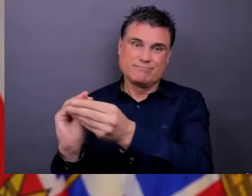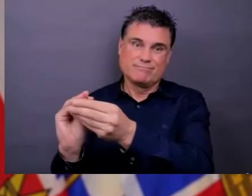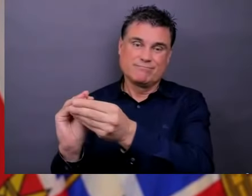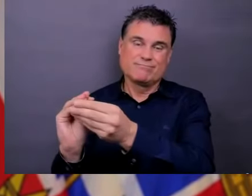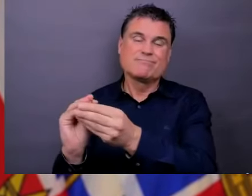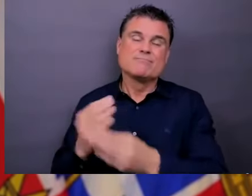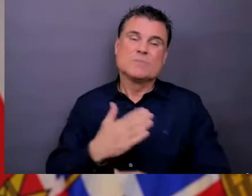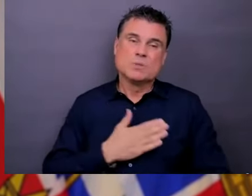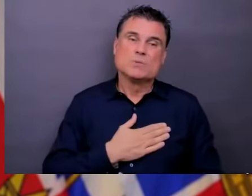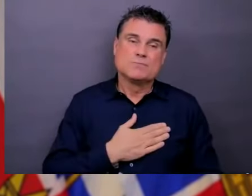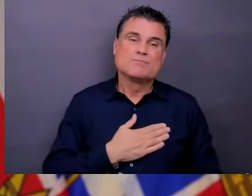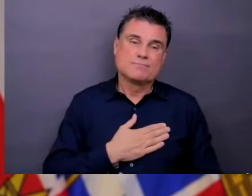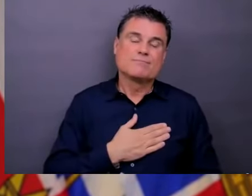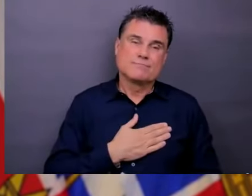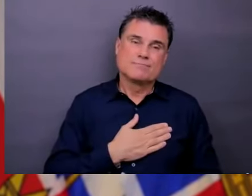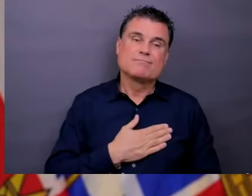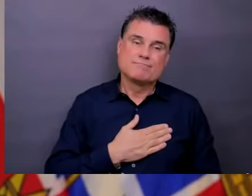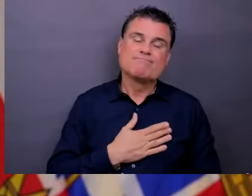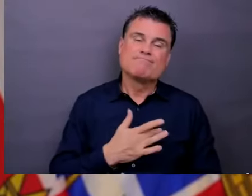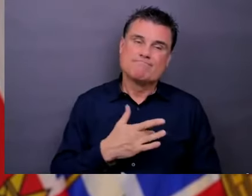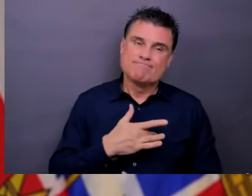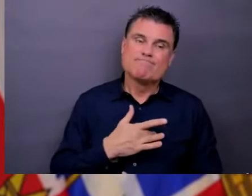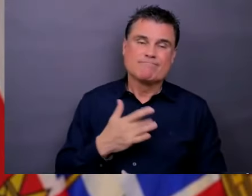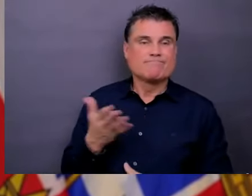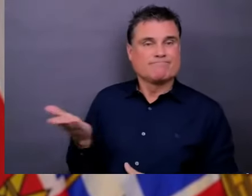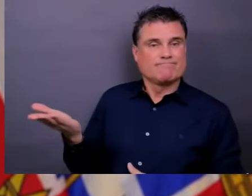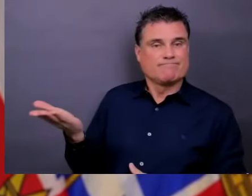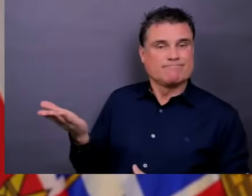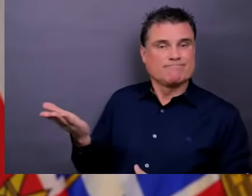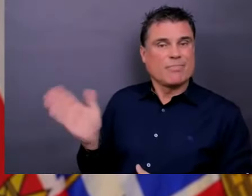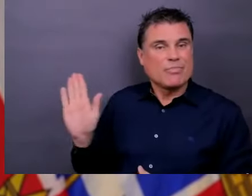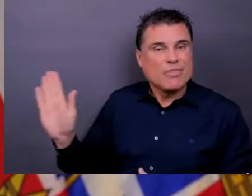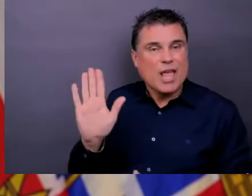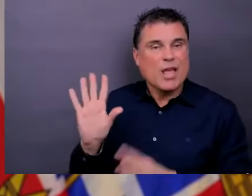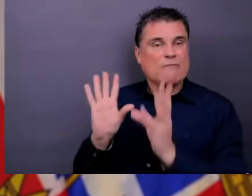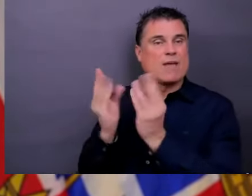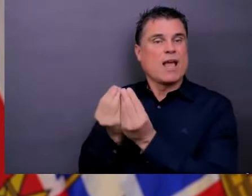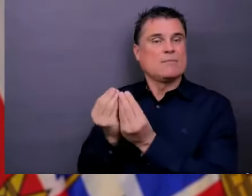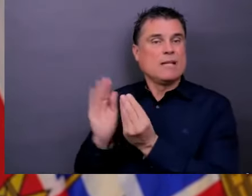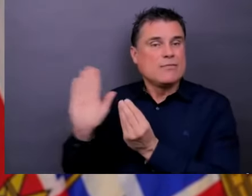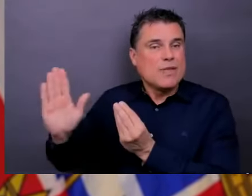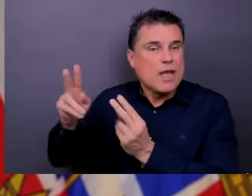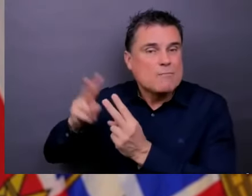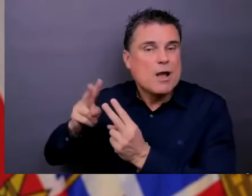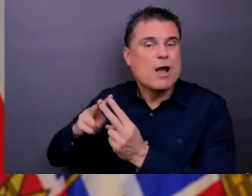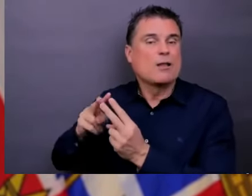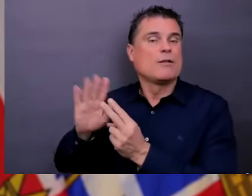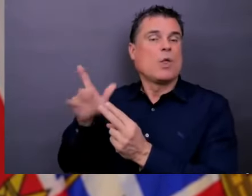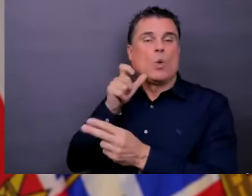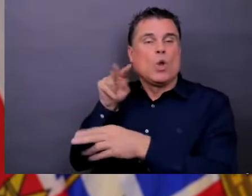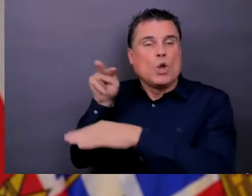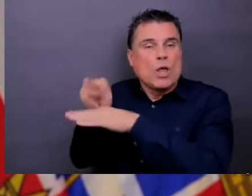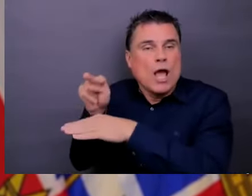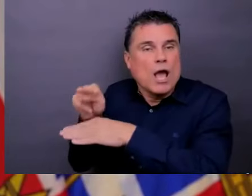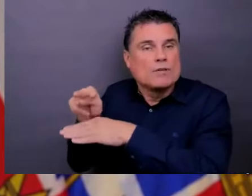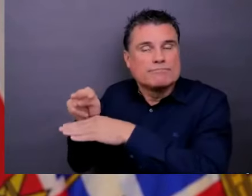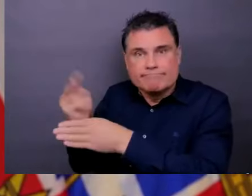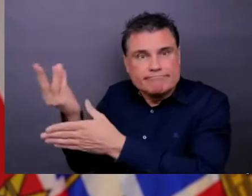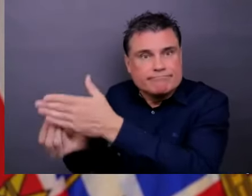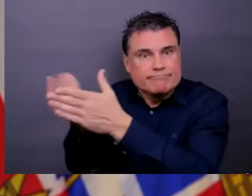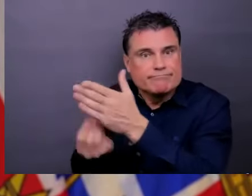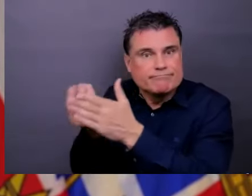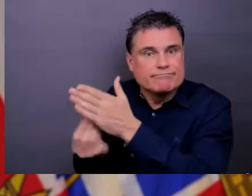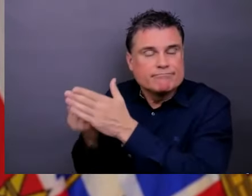for communities to lose loved ones to this virus, and our condolences are with you, and our thoughts are with you